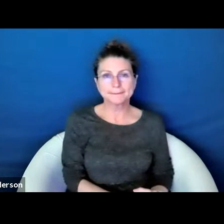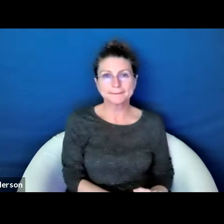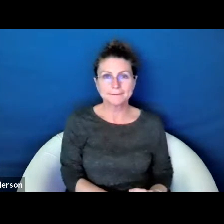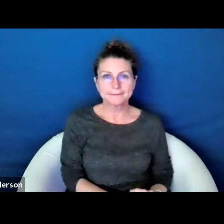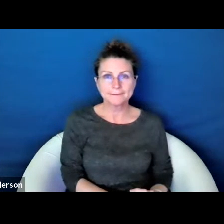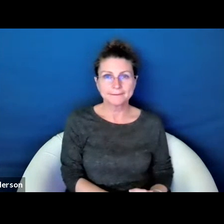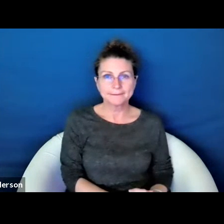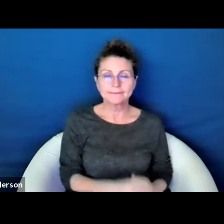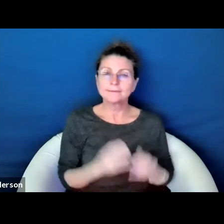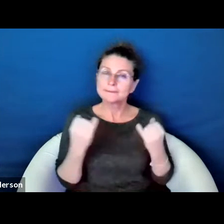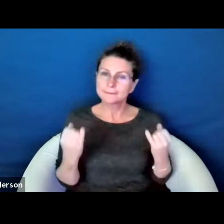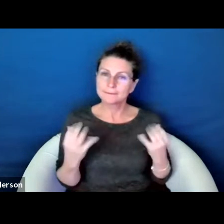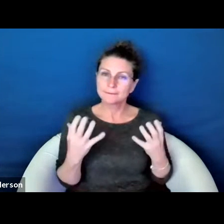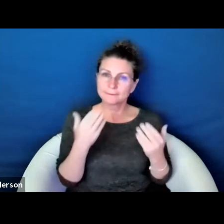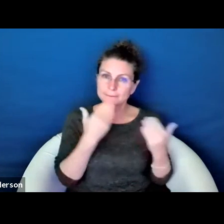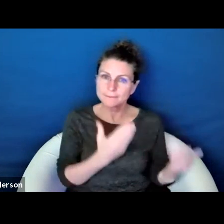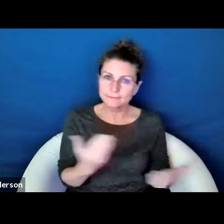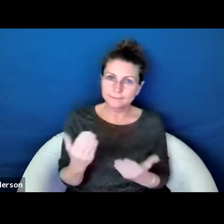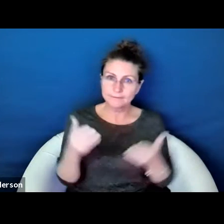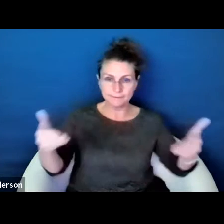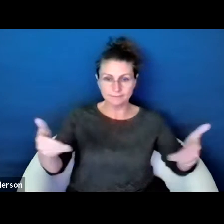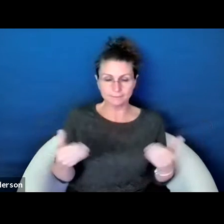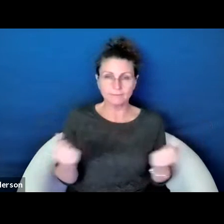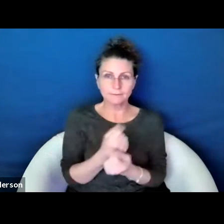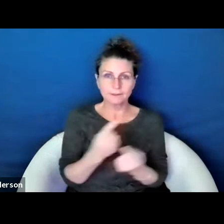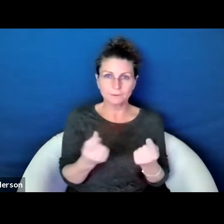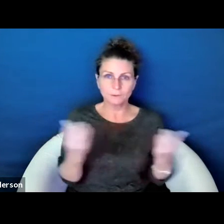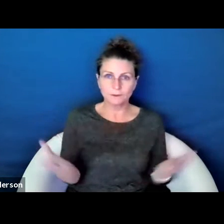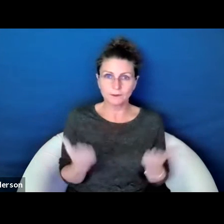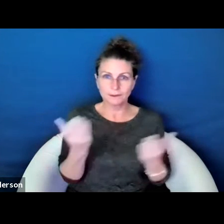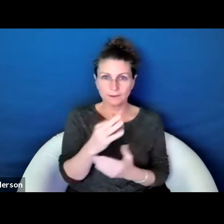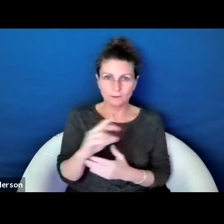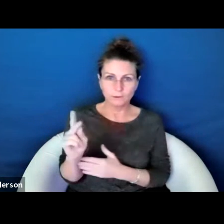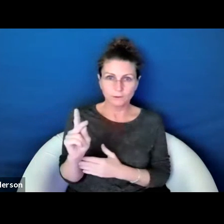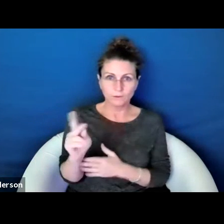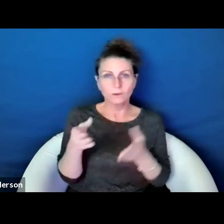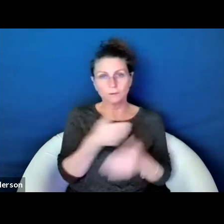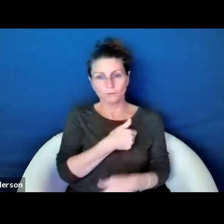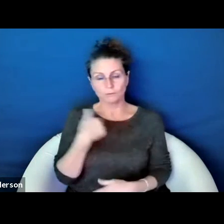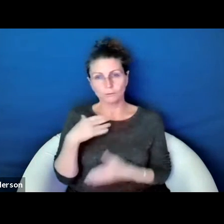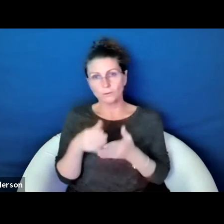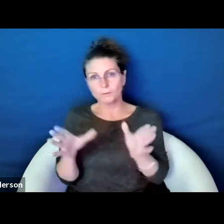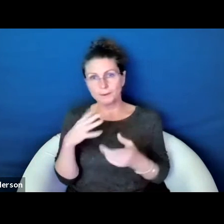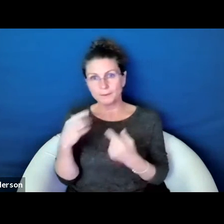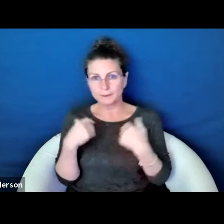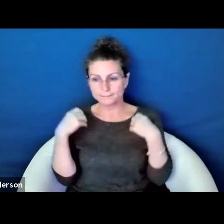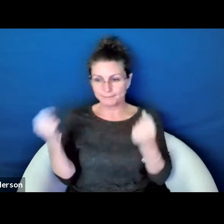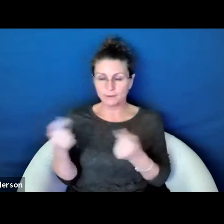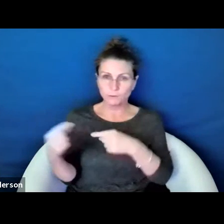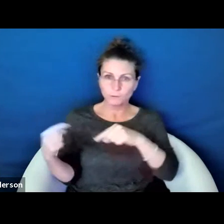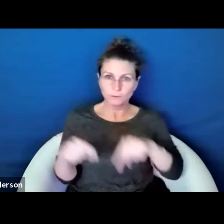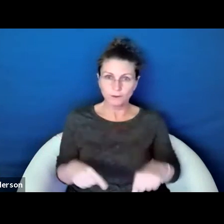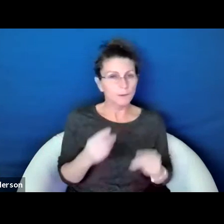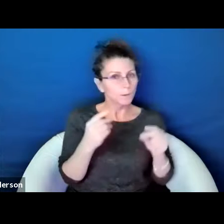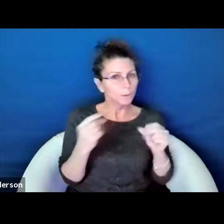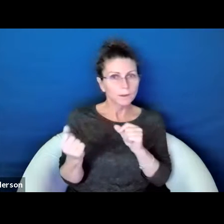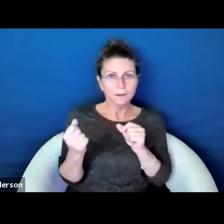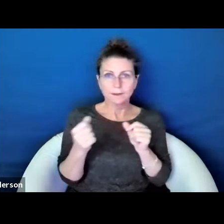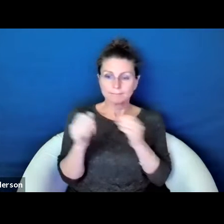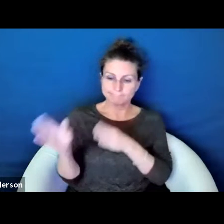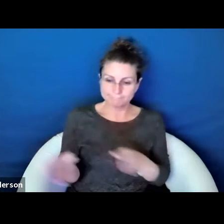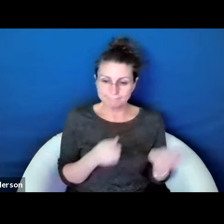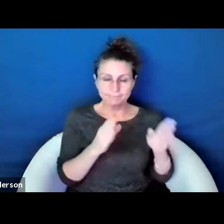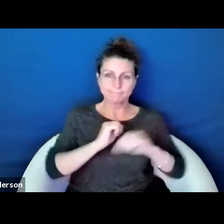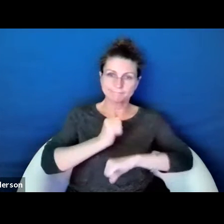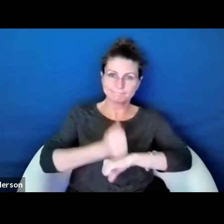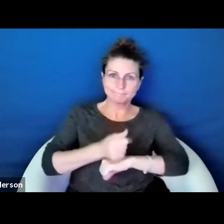I would like to thank and welcome everyone at York and at Toronto Public Health who came together to quickly plan and organize this